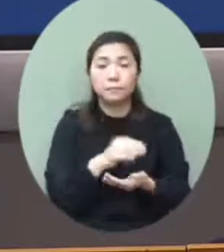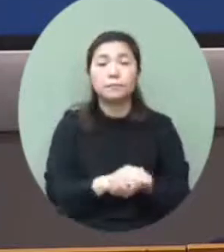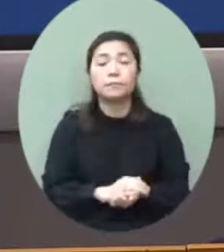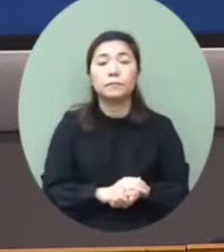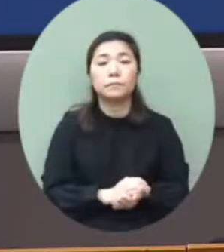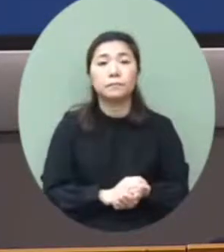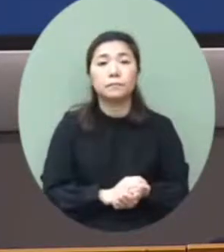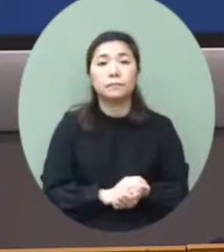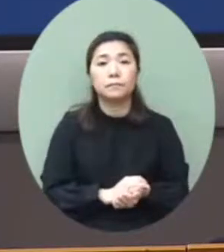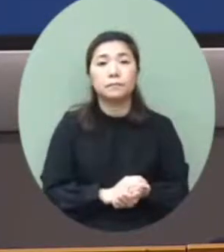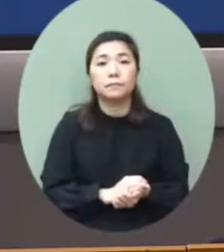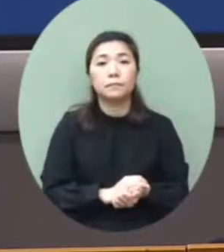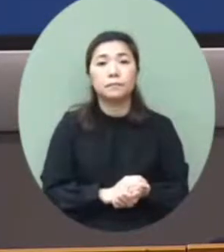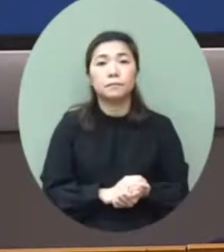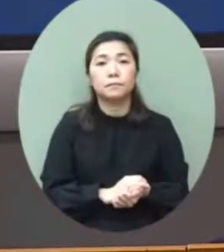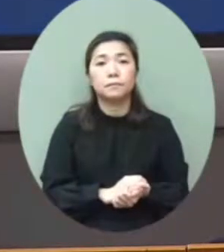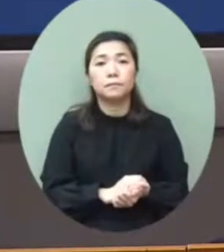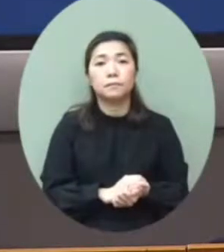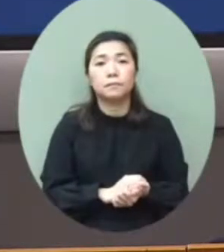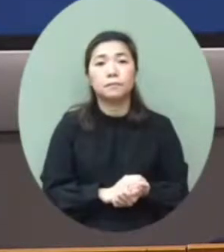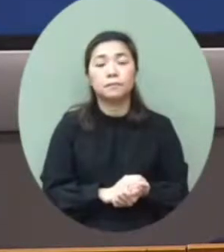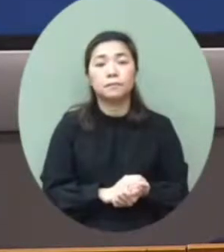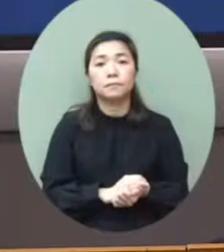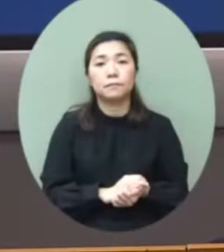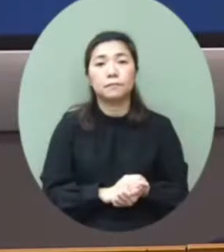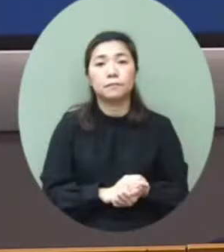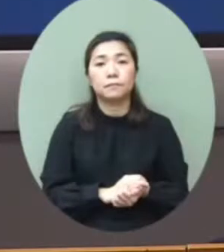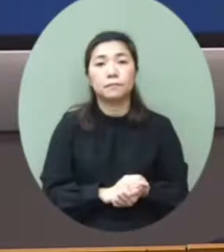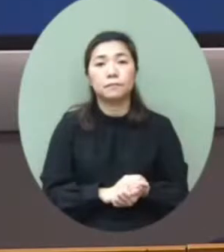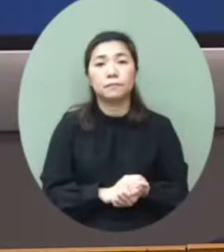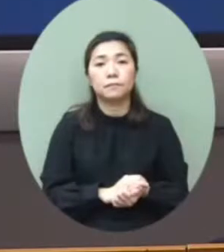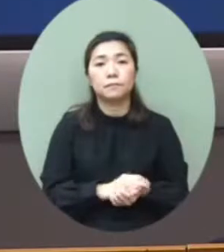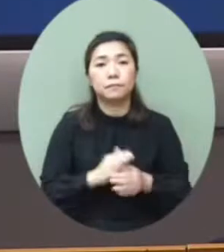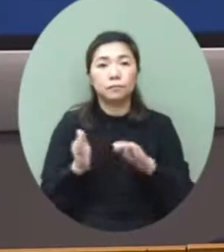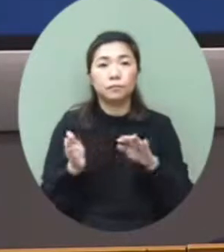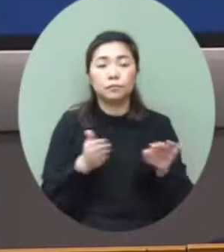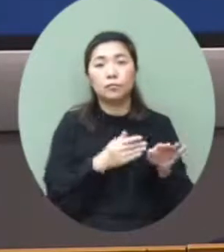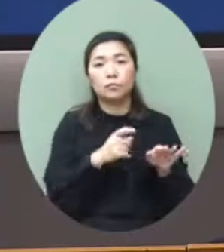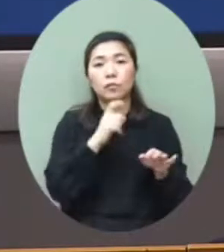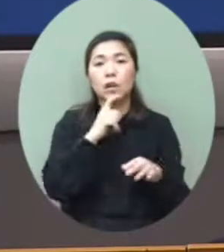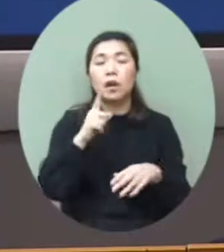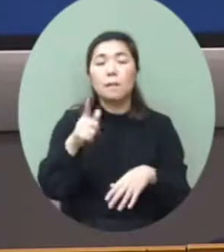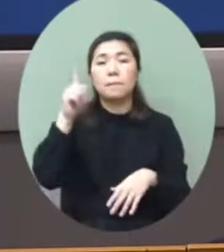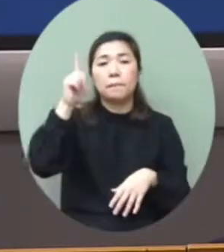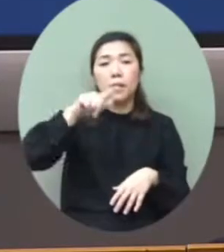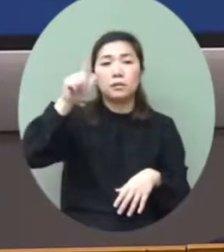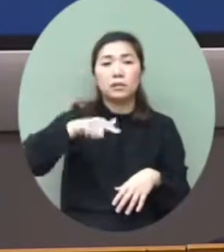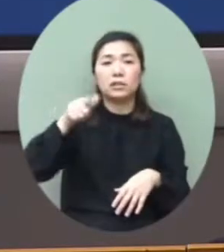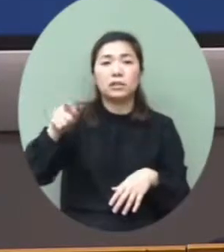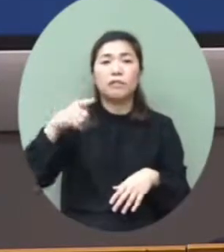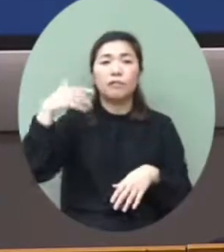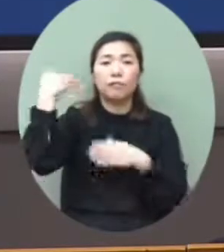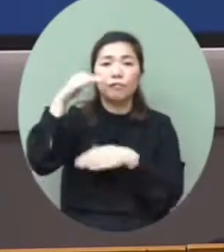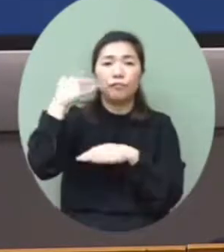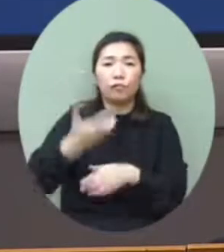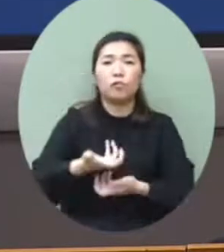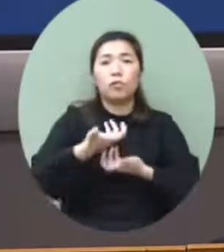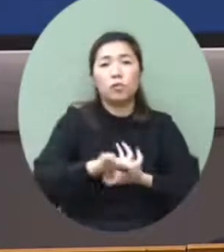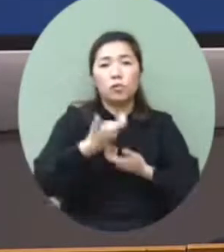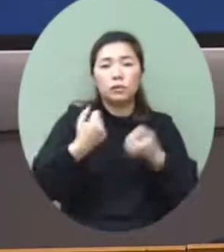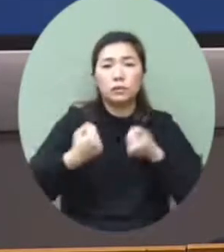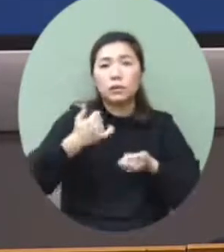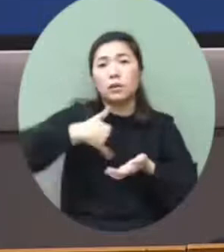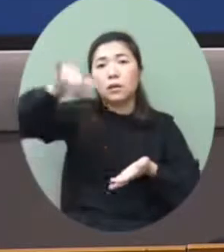8,000 cross-border truck drivers transporting the goods on a daily basis, we now have cargo coming in by